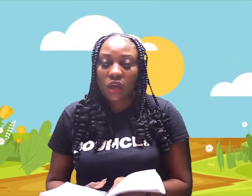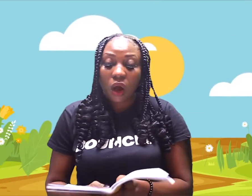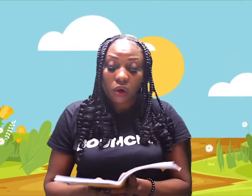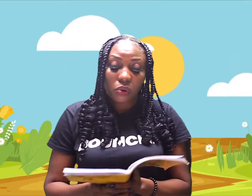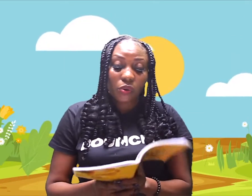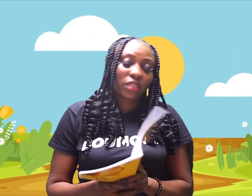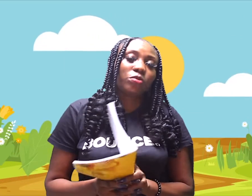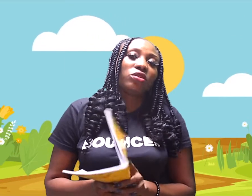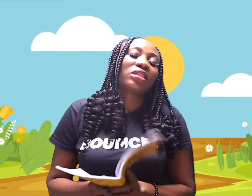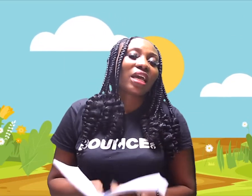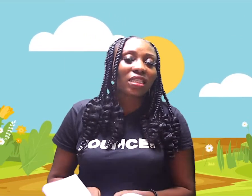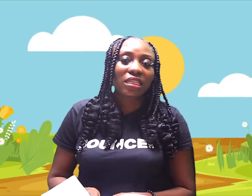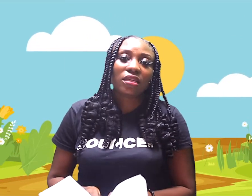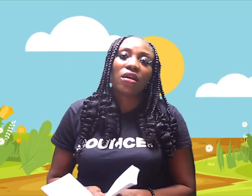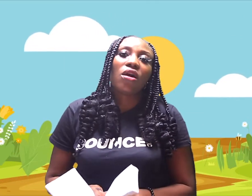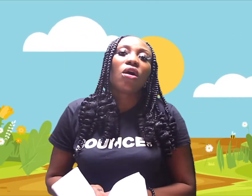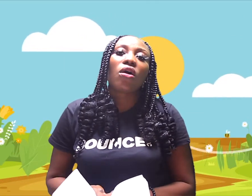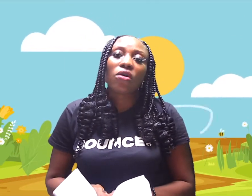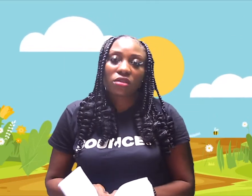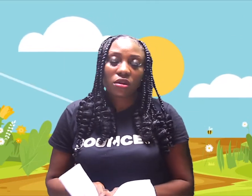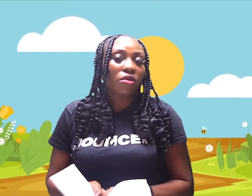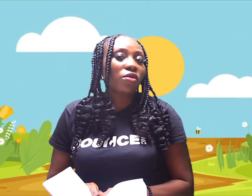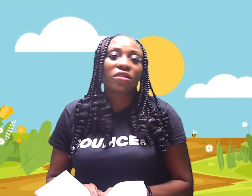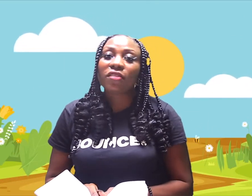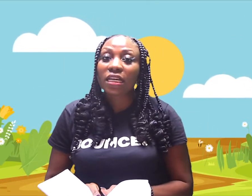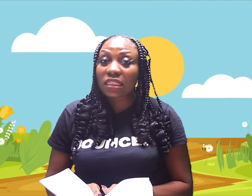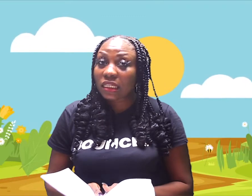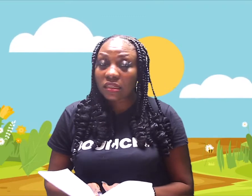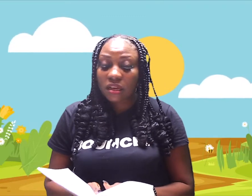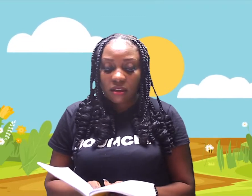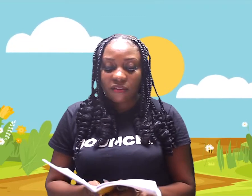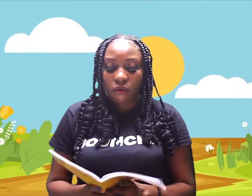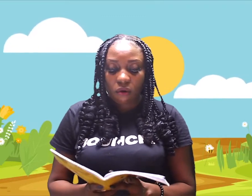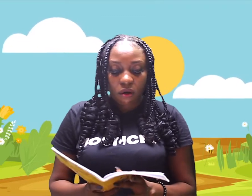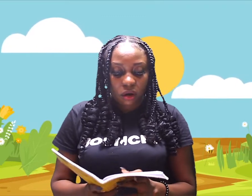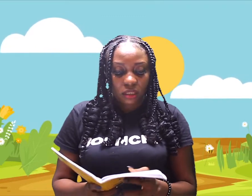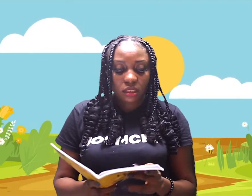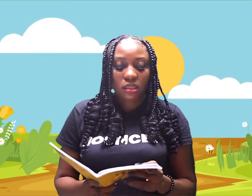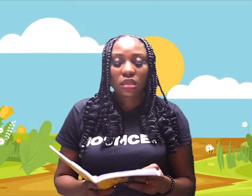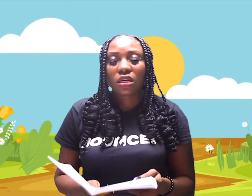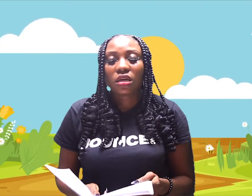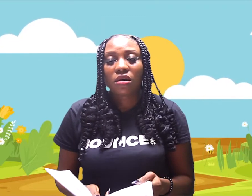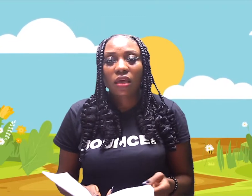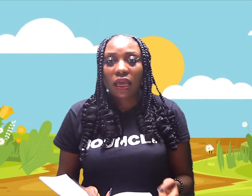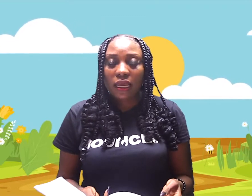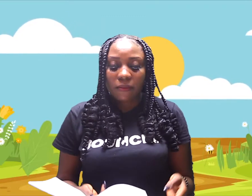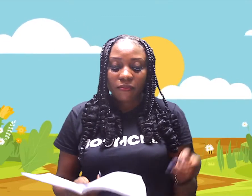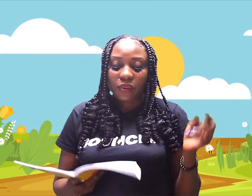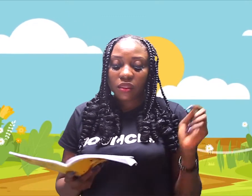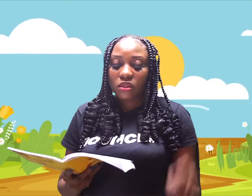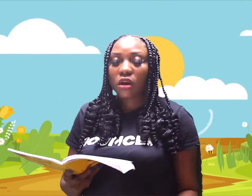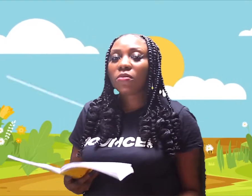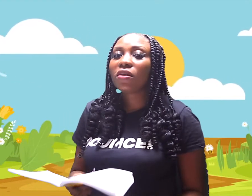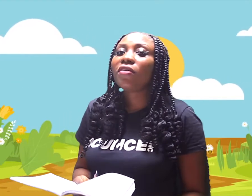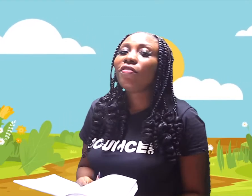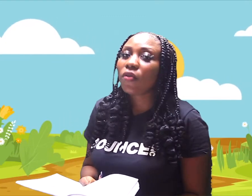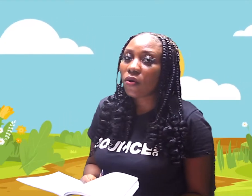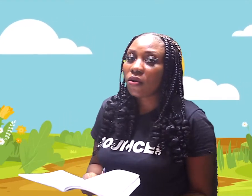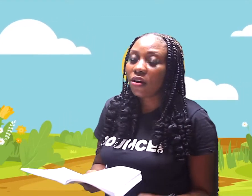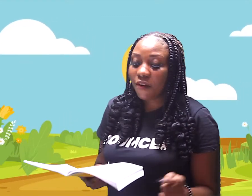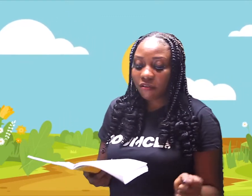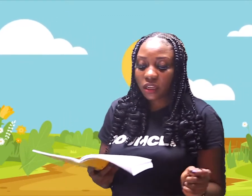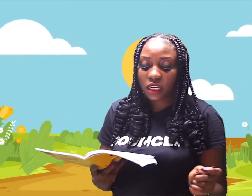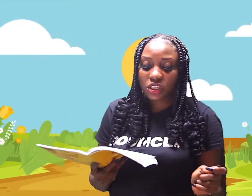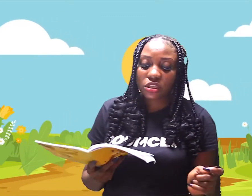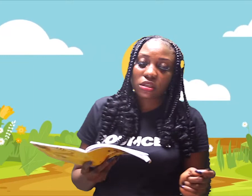shield, always protecting us, always fighting for us. Okay? Number